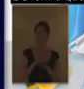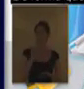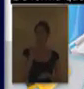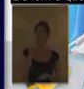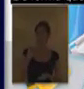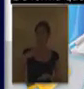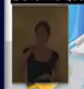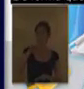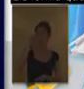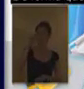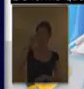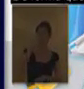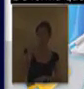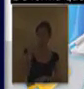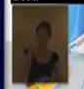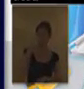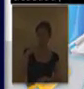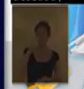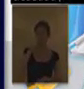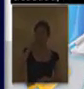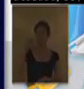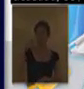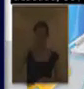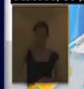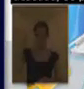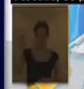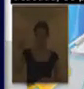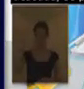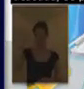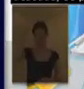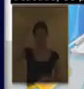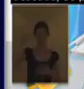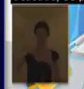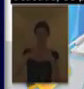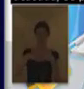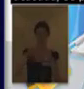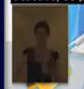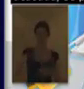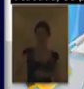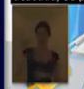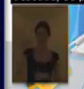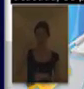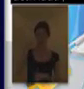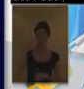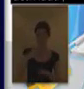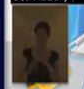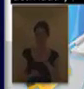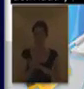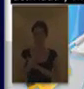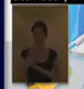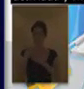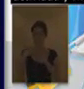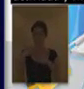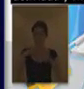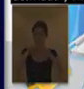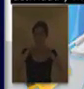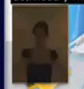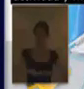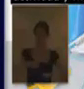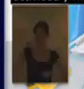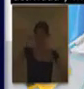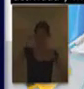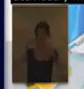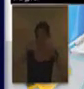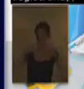switches on. And when you get a P300 potential in the brain when the